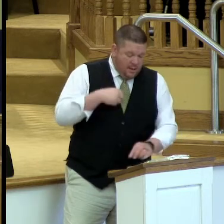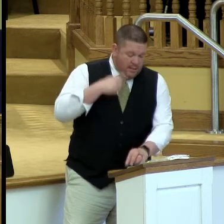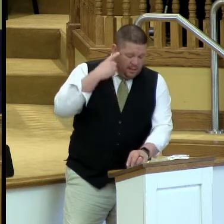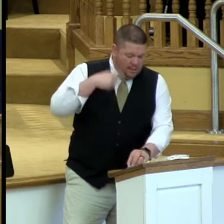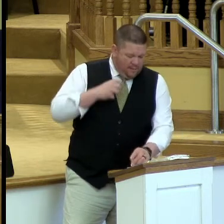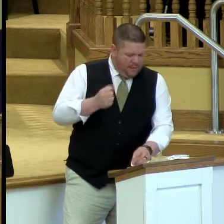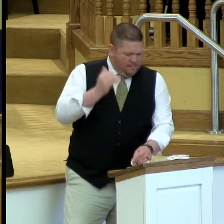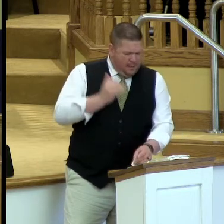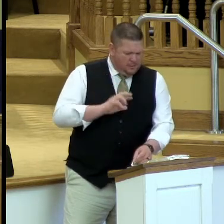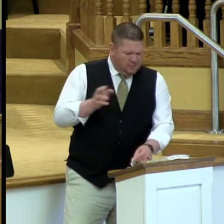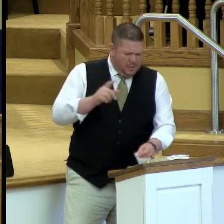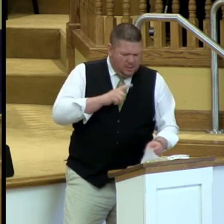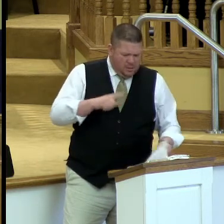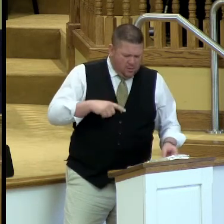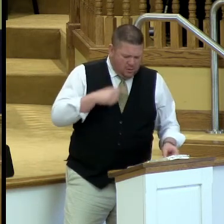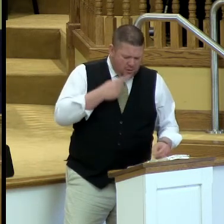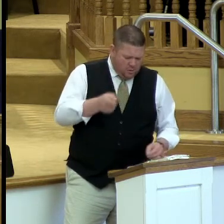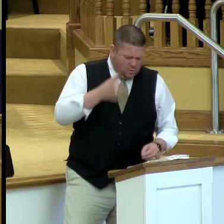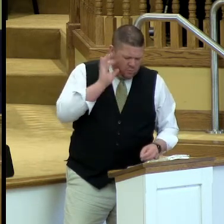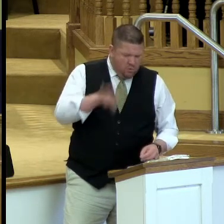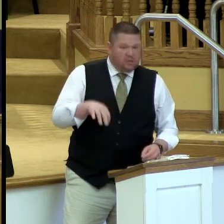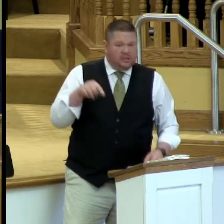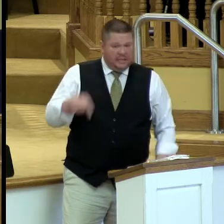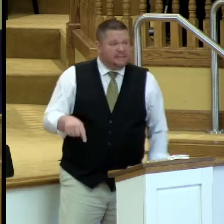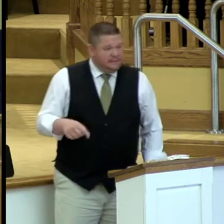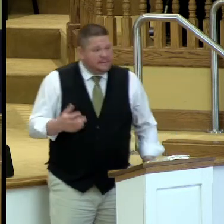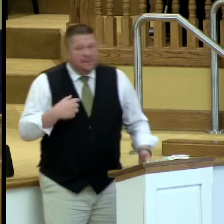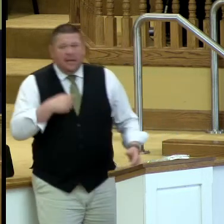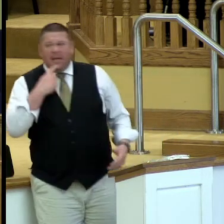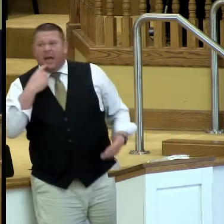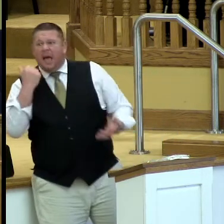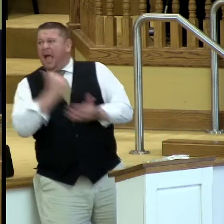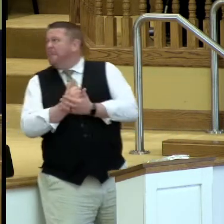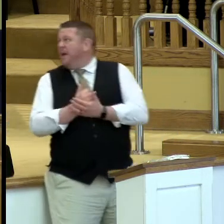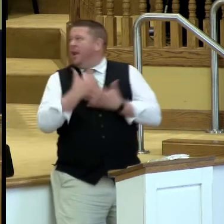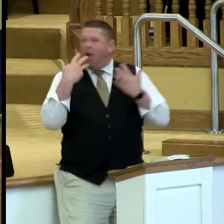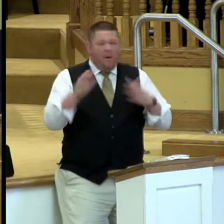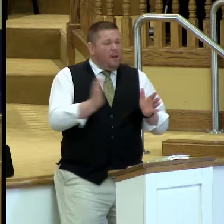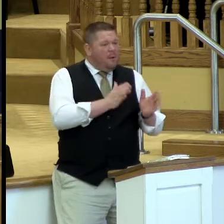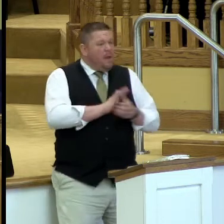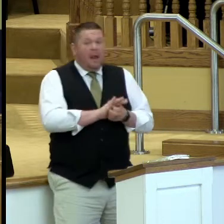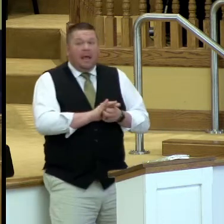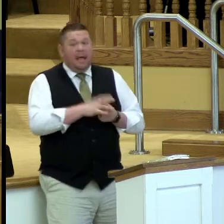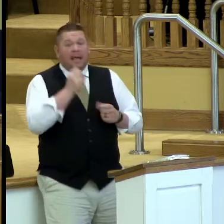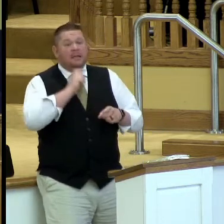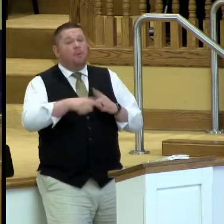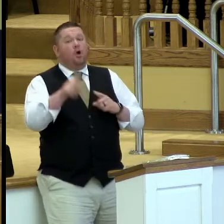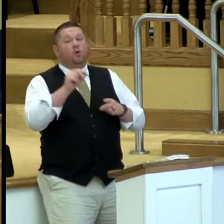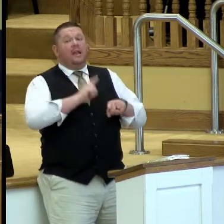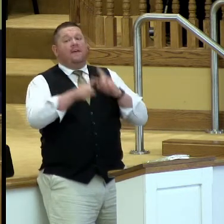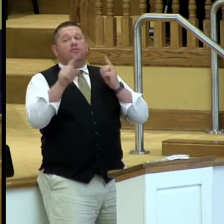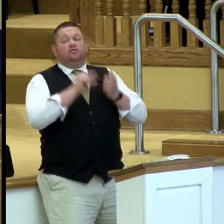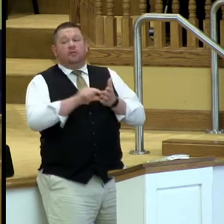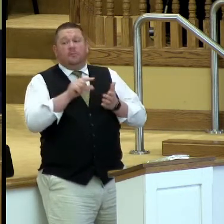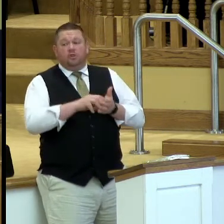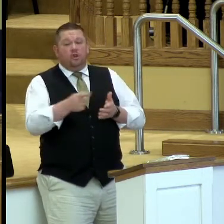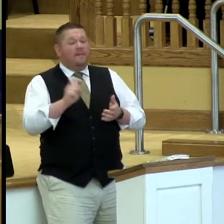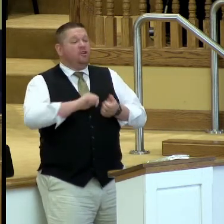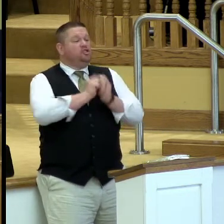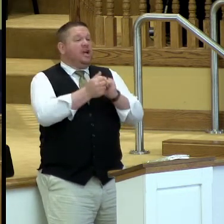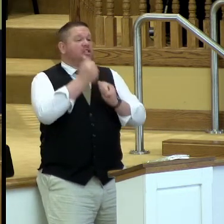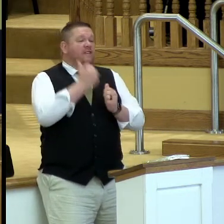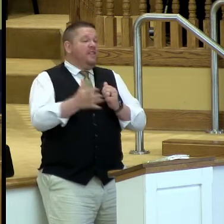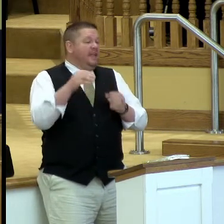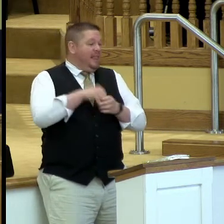down. I was like, I got to get a message ready. The Lord was like, no, you're preaching this. I said, amen, it's already prepared. He said, but you're doing different scripture and you have to